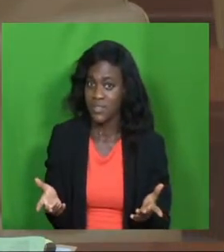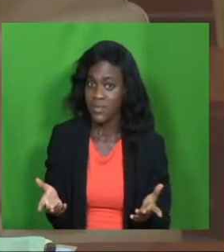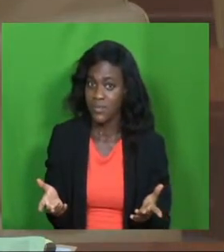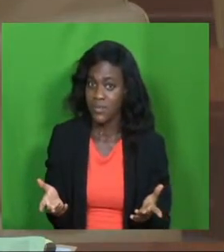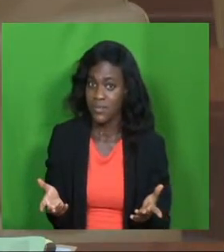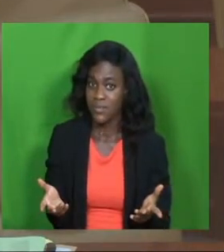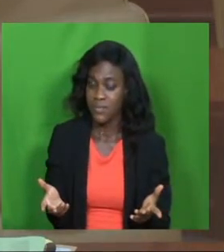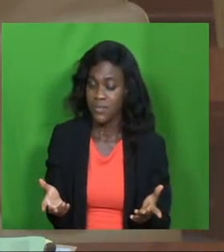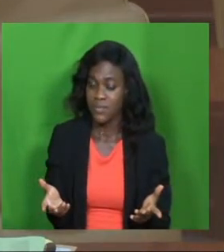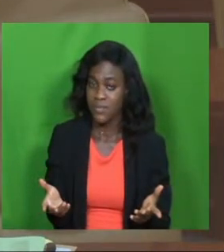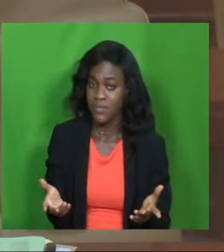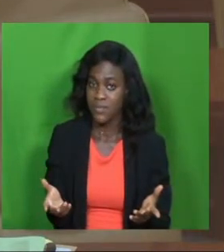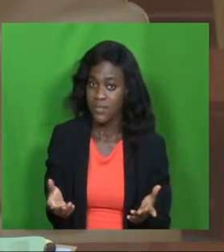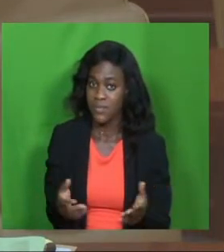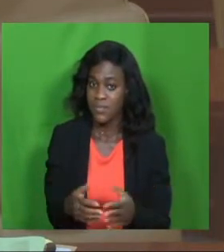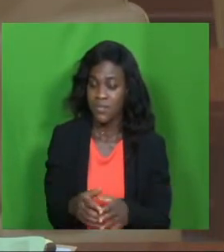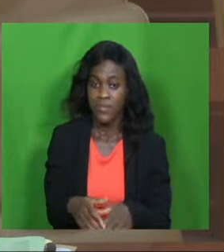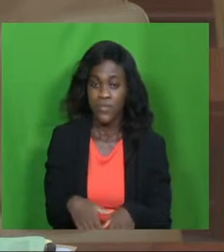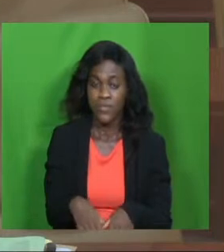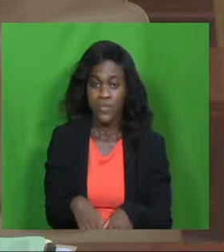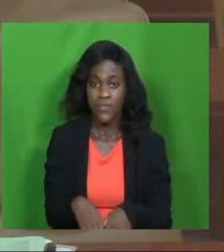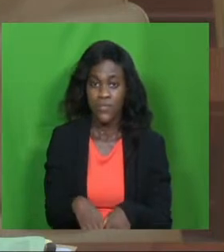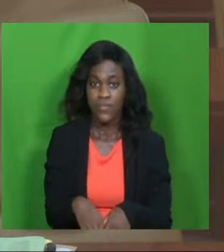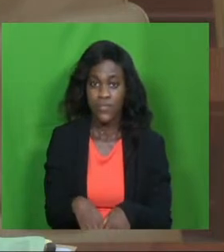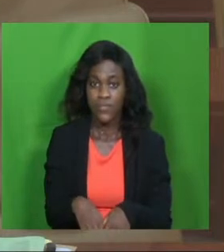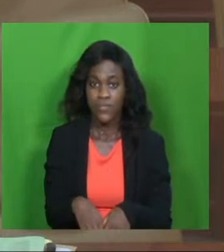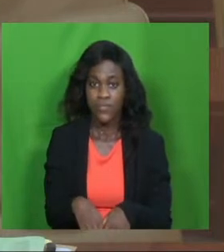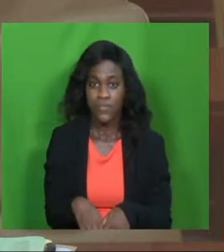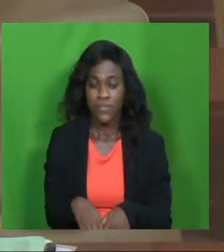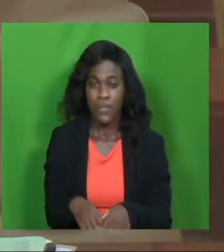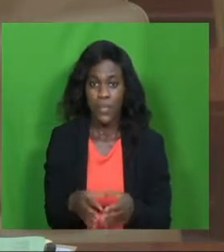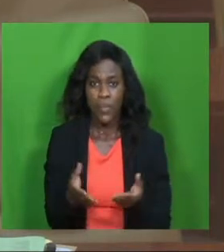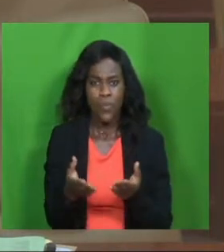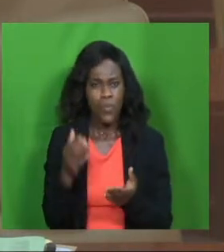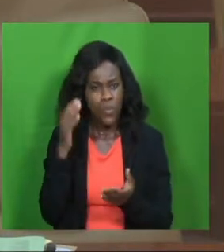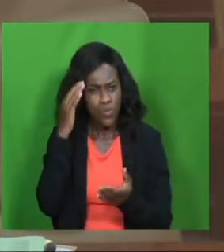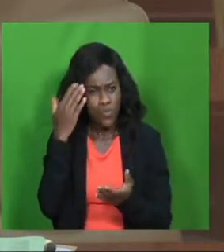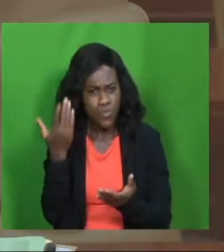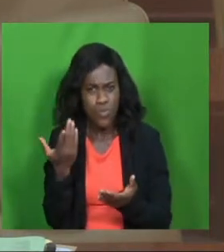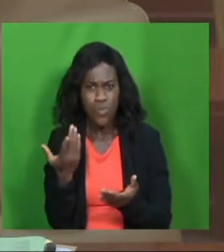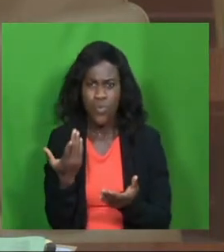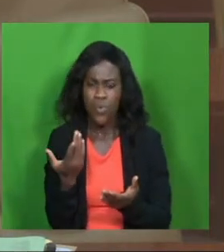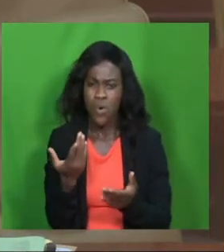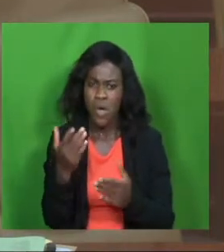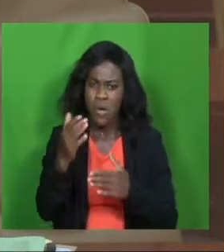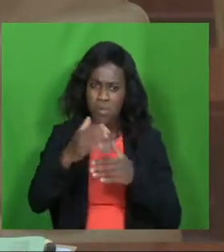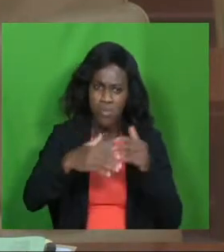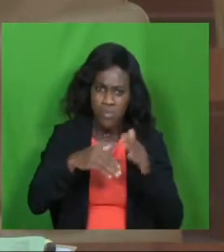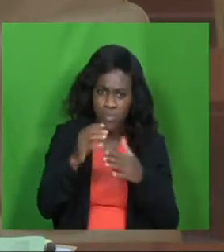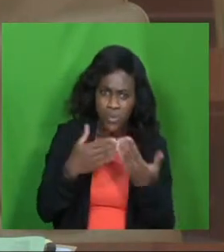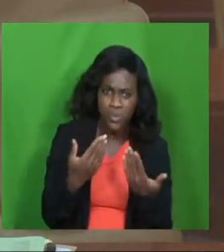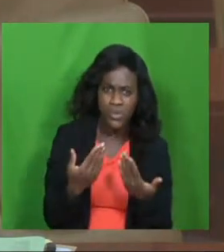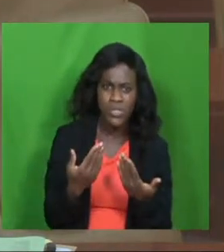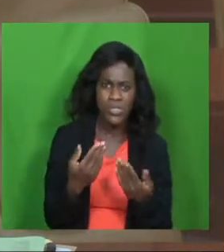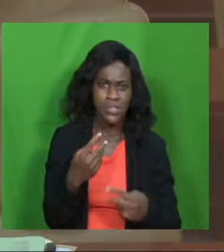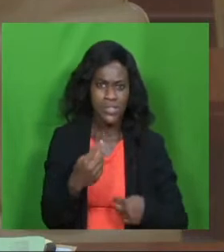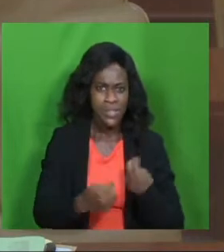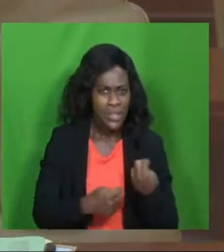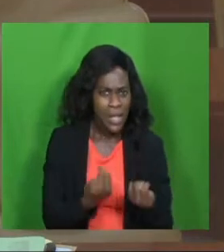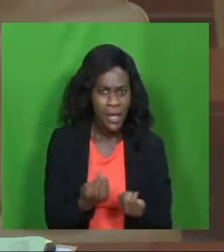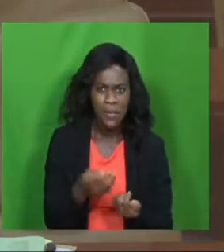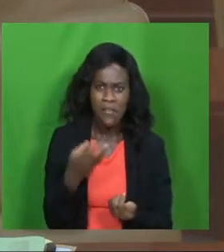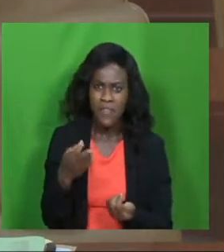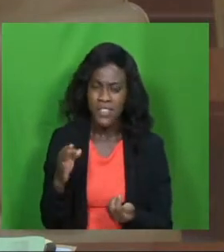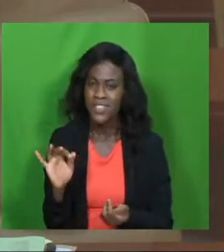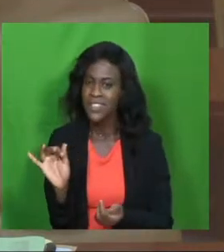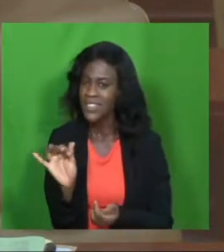the projects are concerned, when the descriptions are almost the same and the facilities